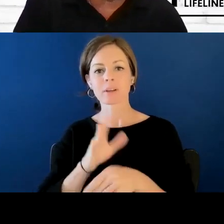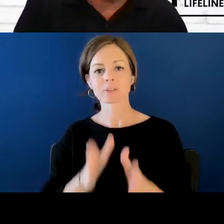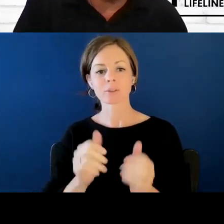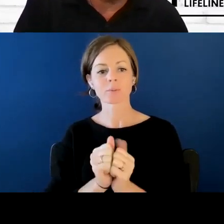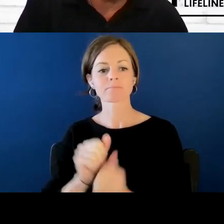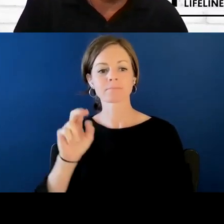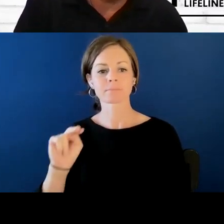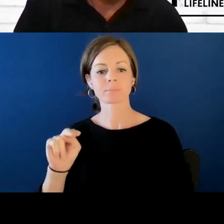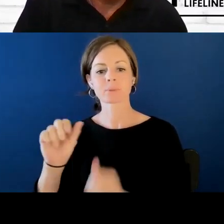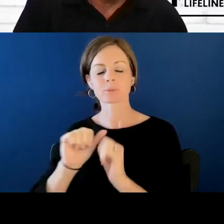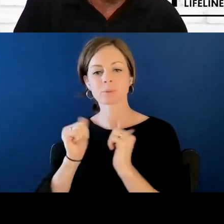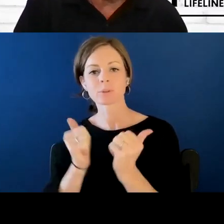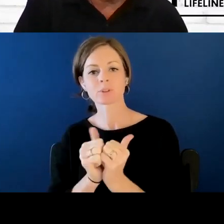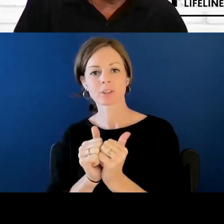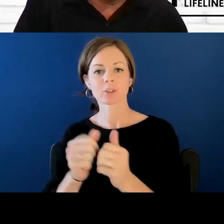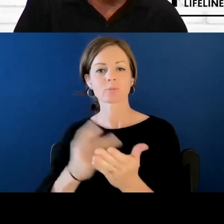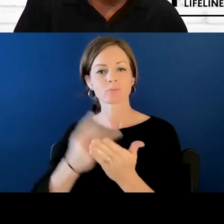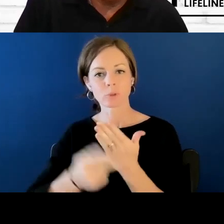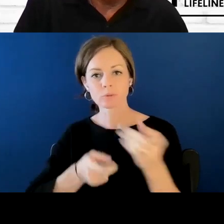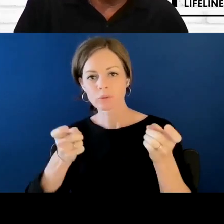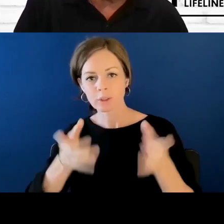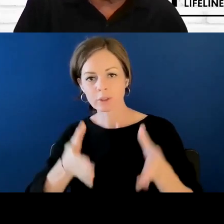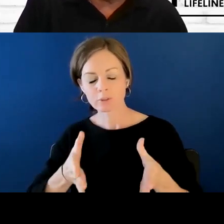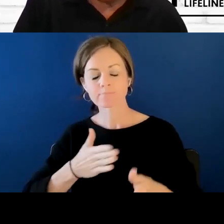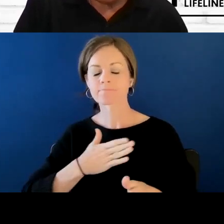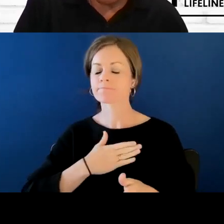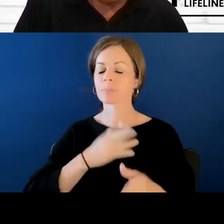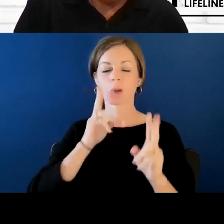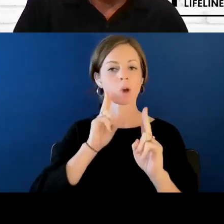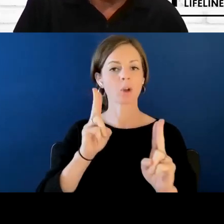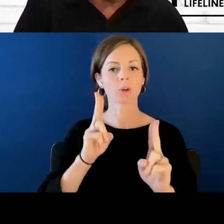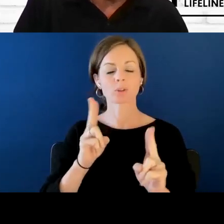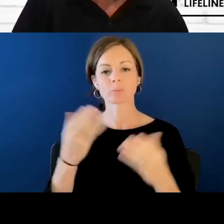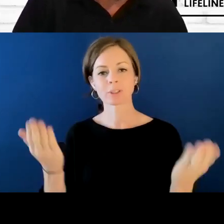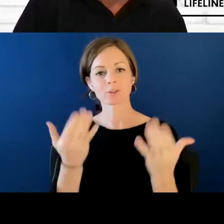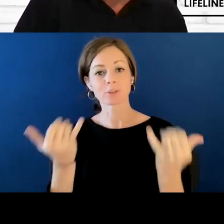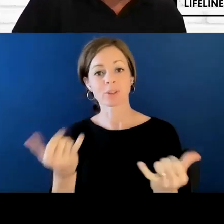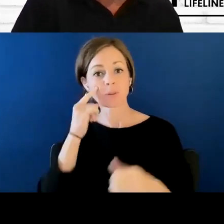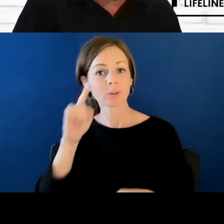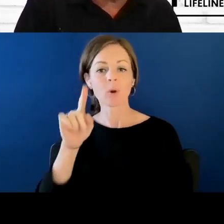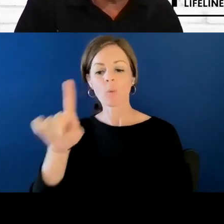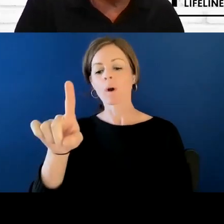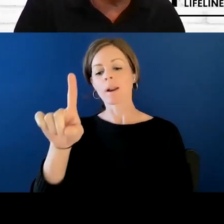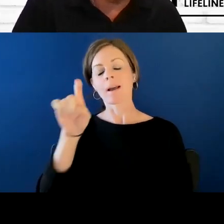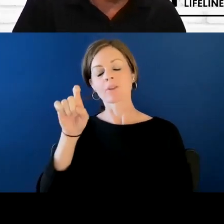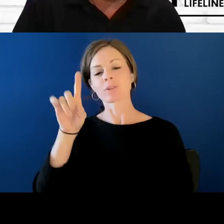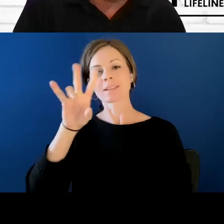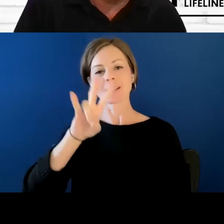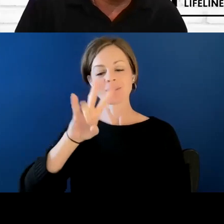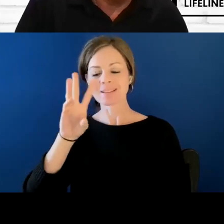Mental Health Program Directors, and it is my honor to be your host today for the